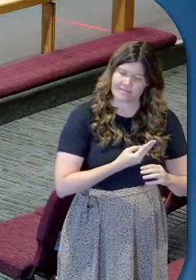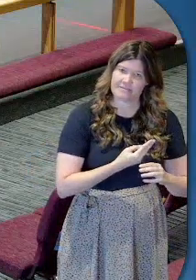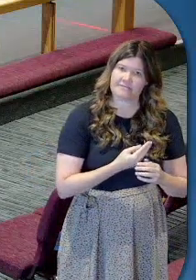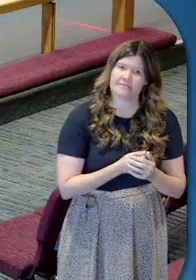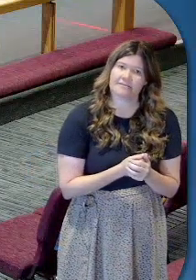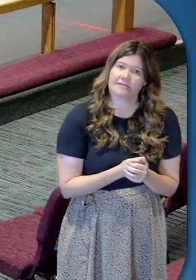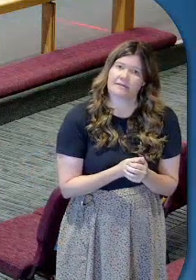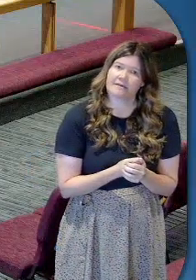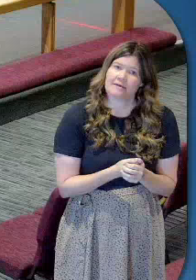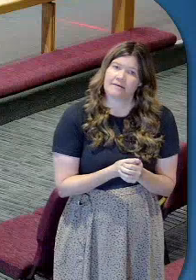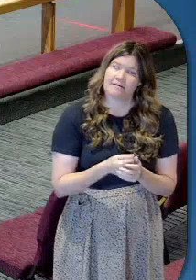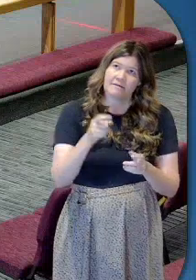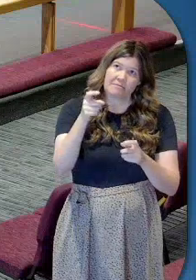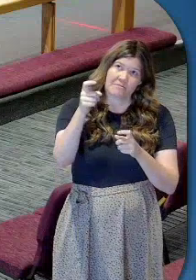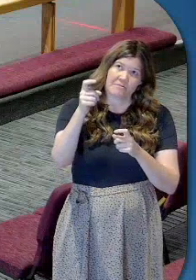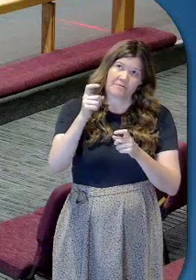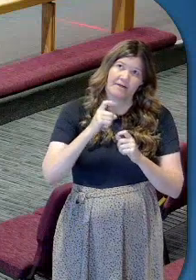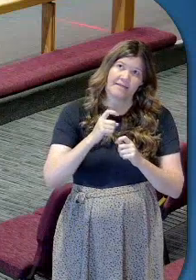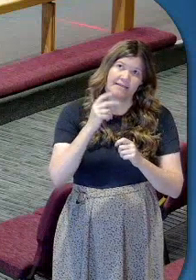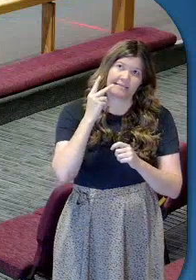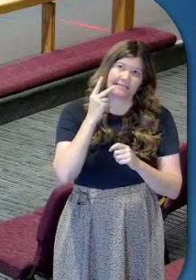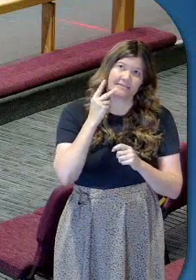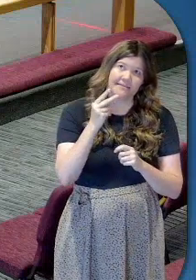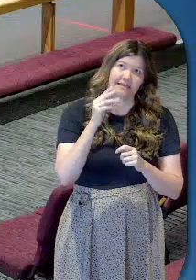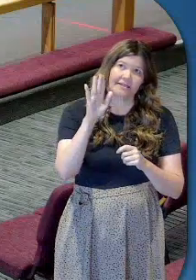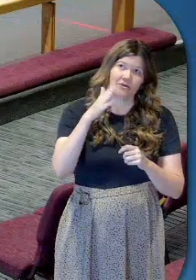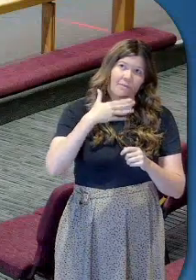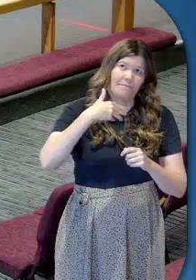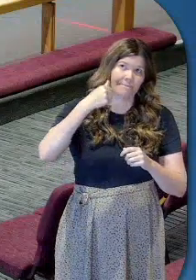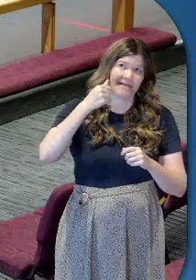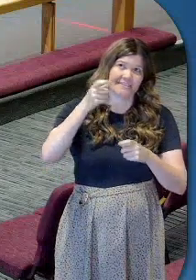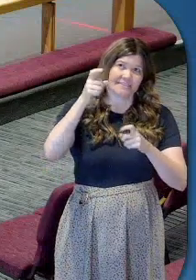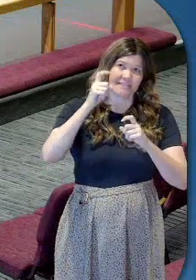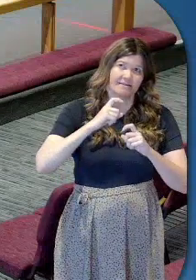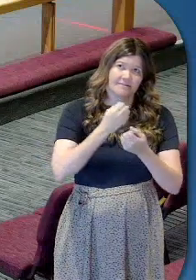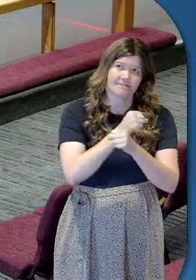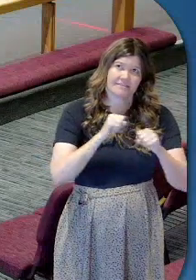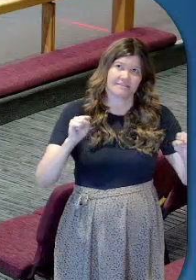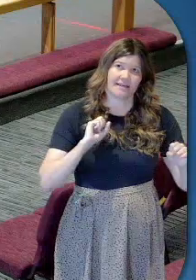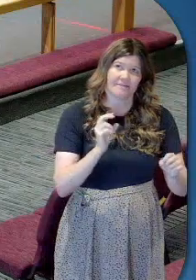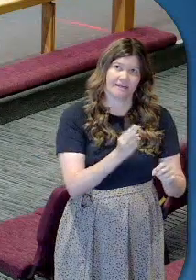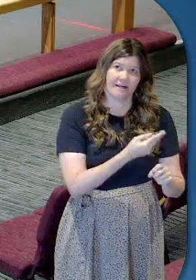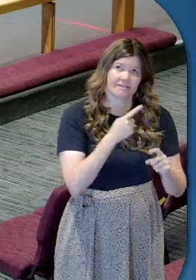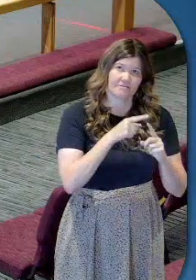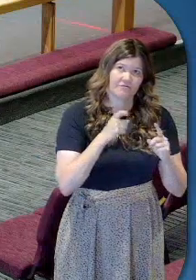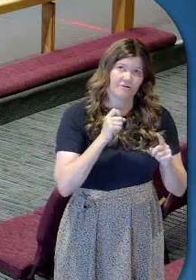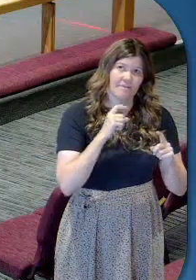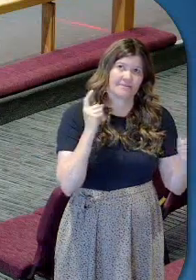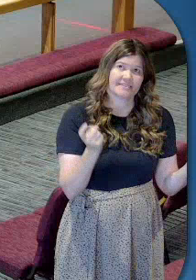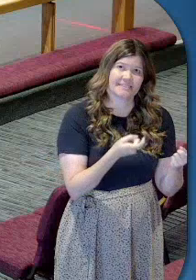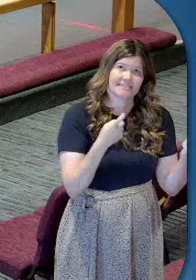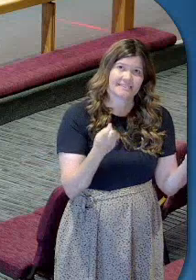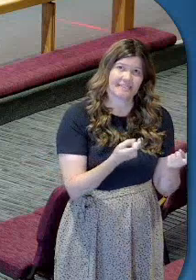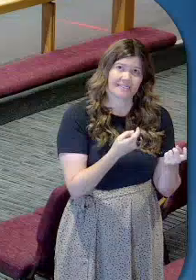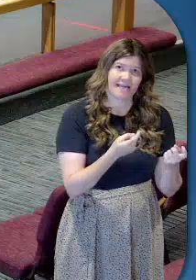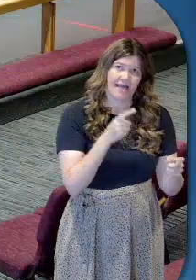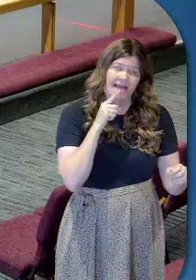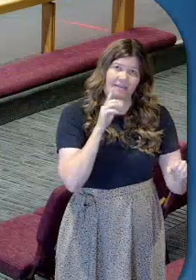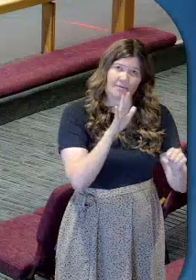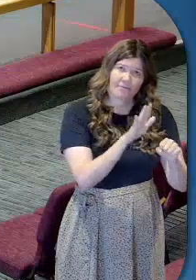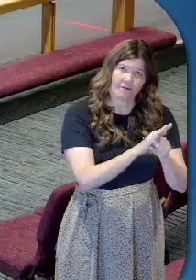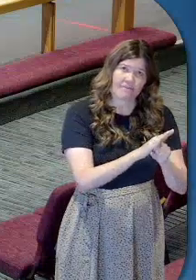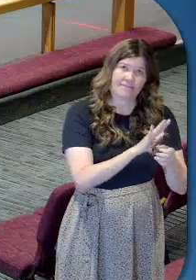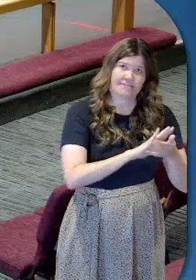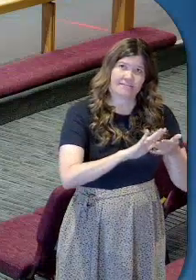living. Grant that seeing Your even greater gift of deliverance from the disfigurement of sin and the promise of the renewal of